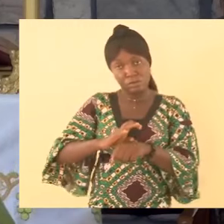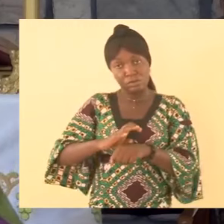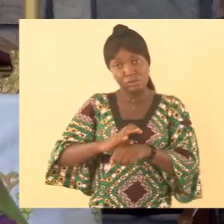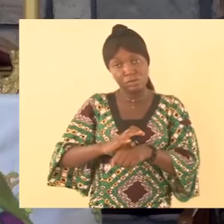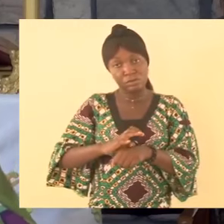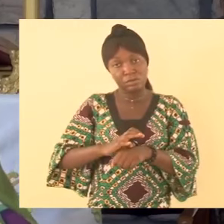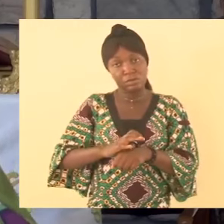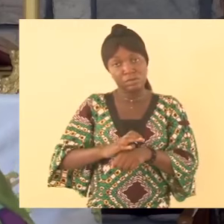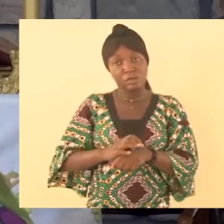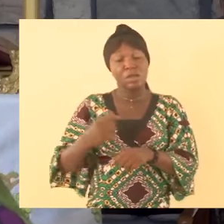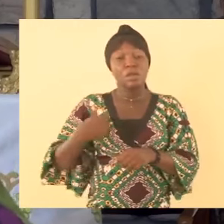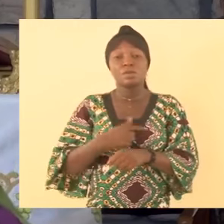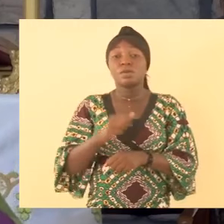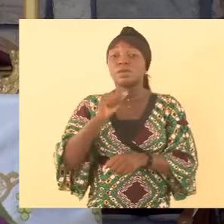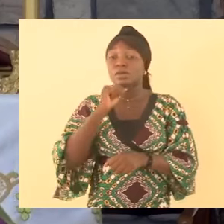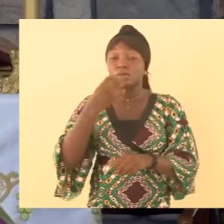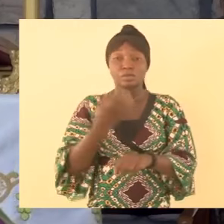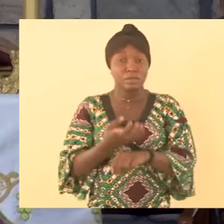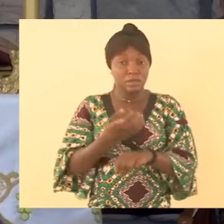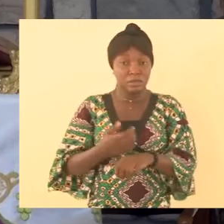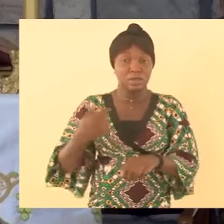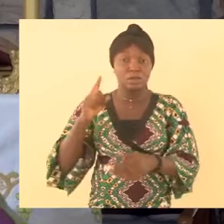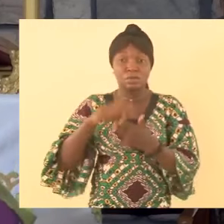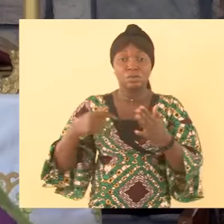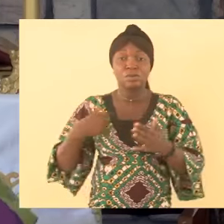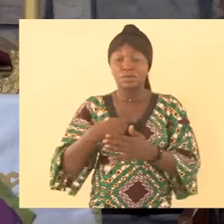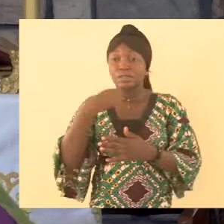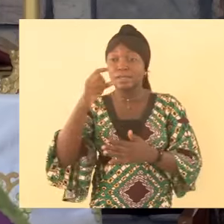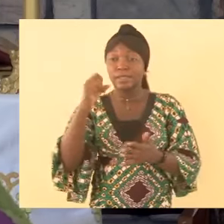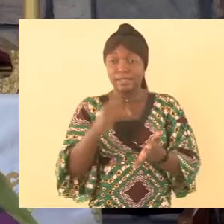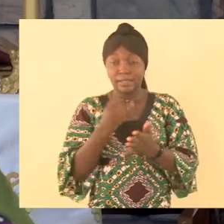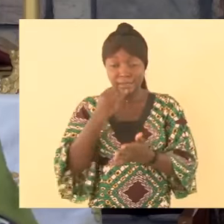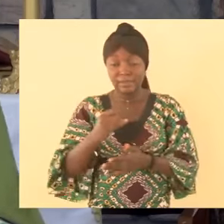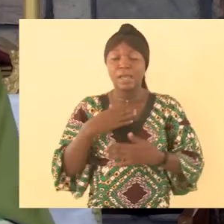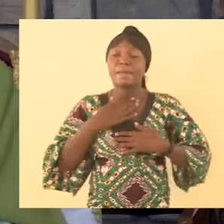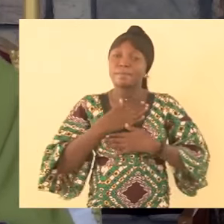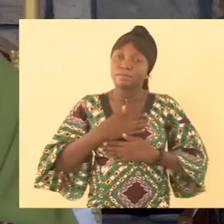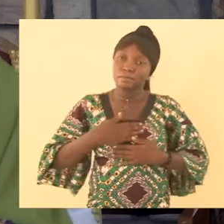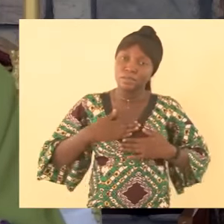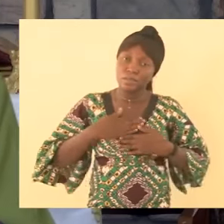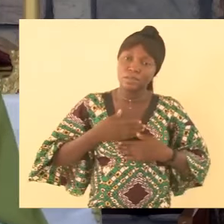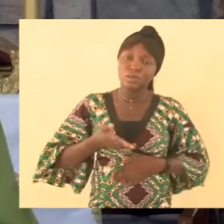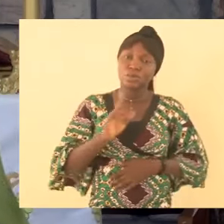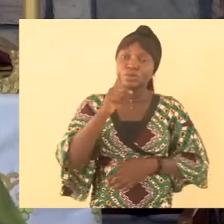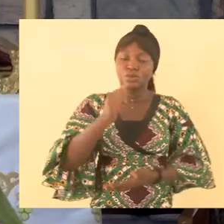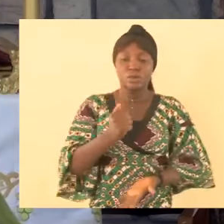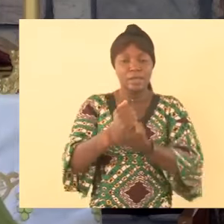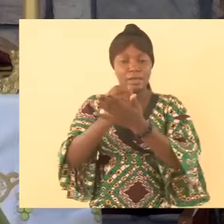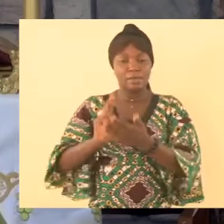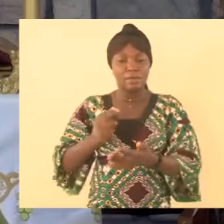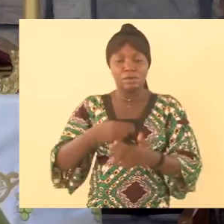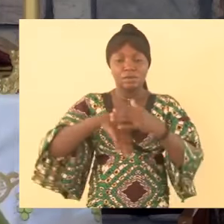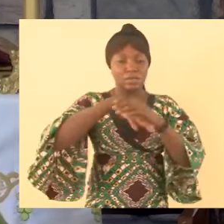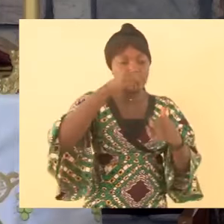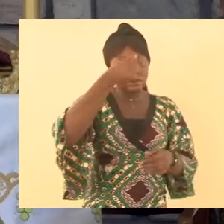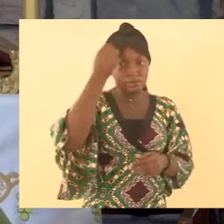church, we are not begging. What we are saying is, please, could you help us